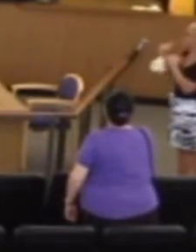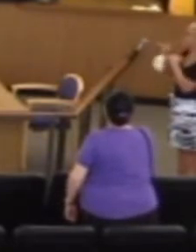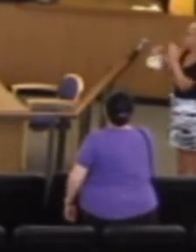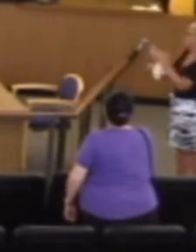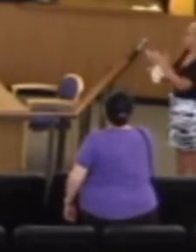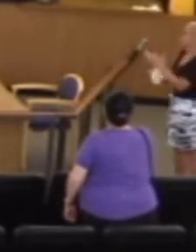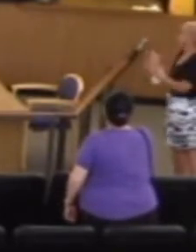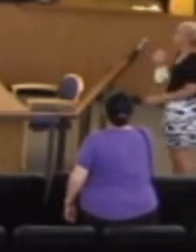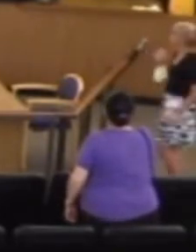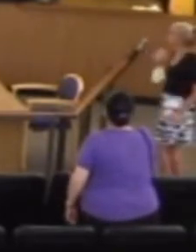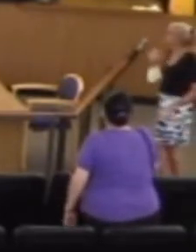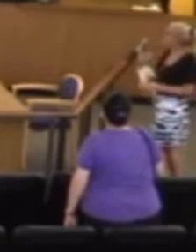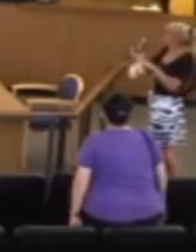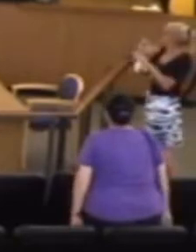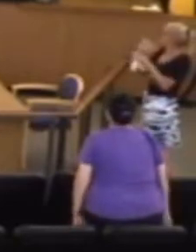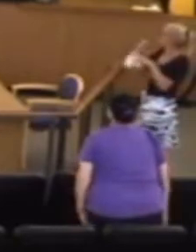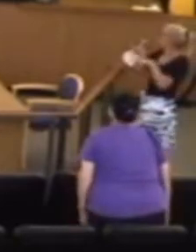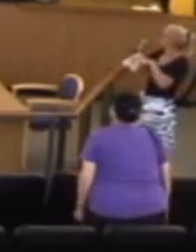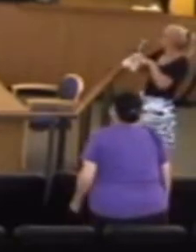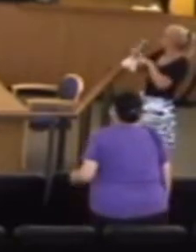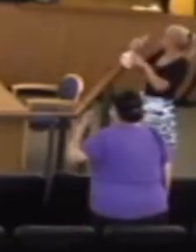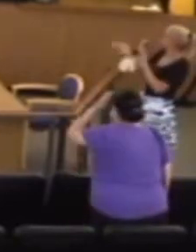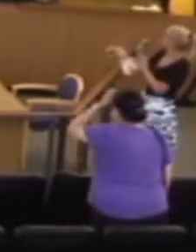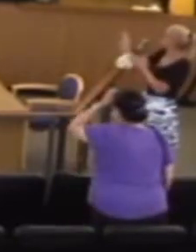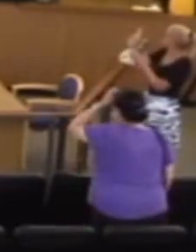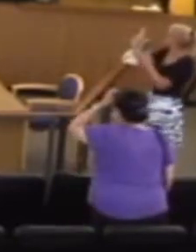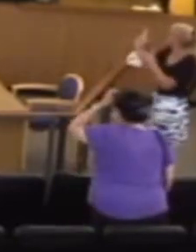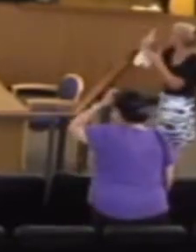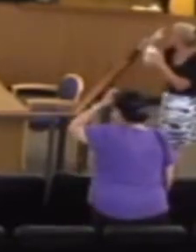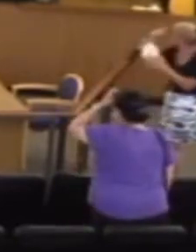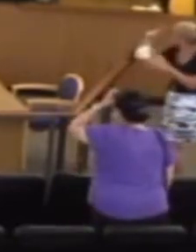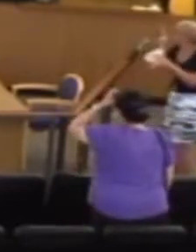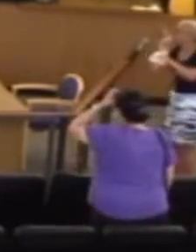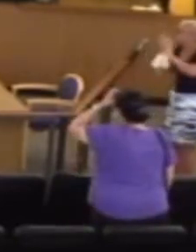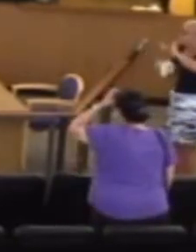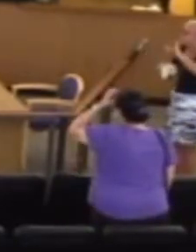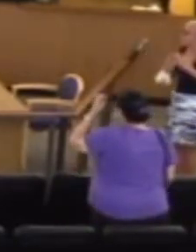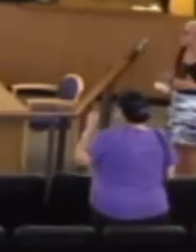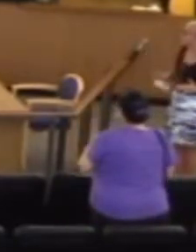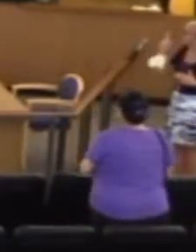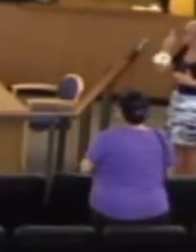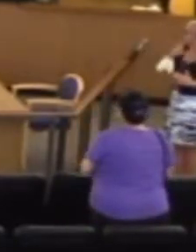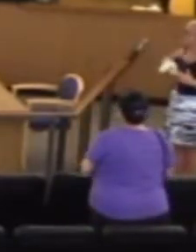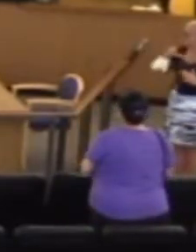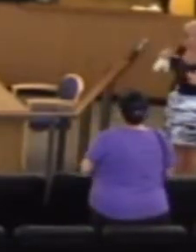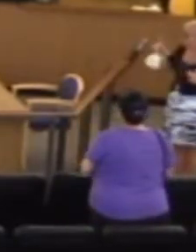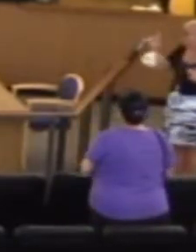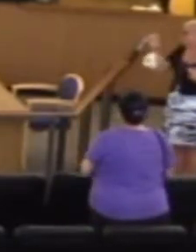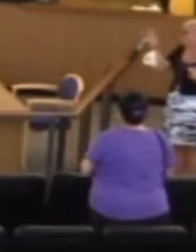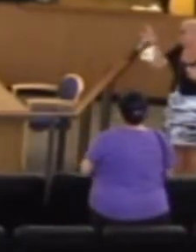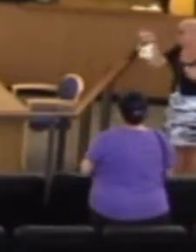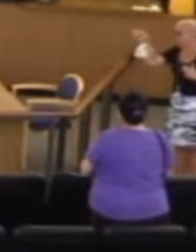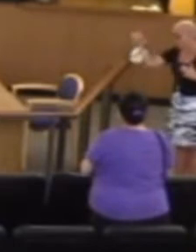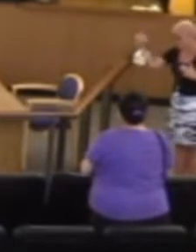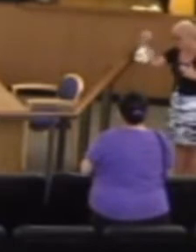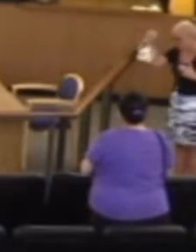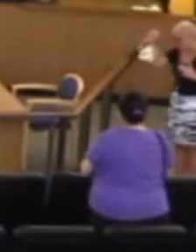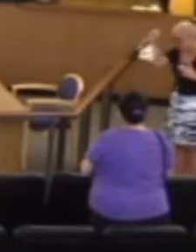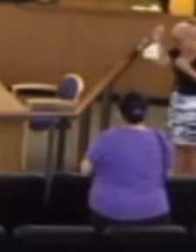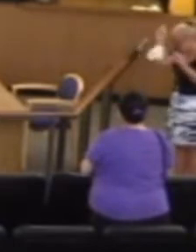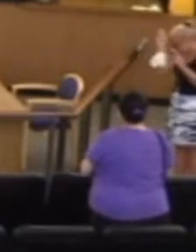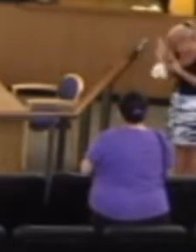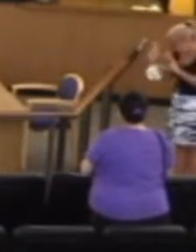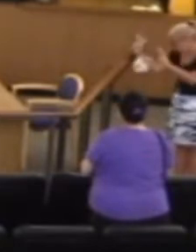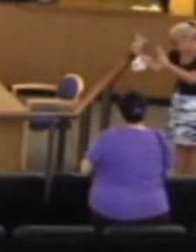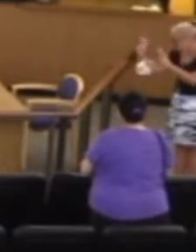justice for all. Before we all sit, if we can take a moment to a silence for Congressman Lewis, an icon, civil